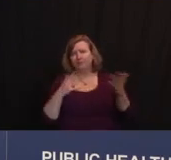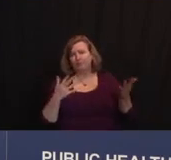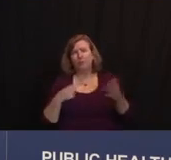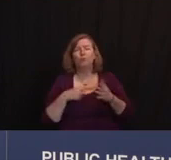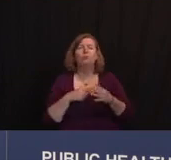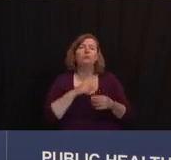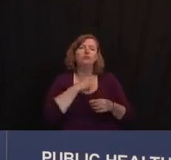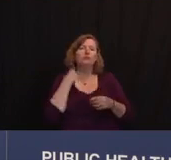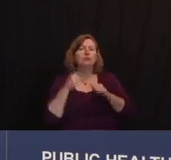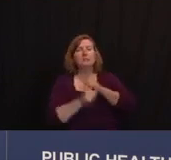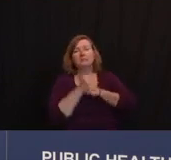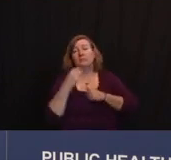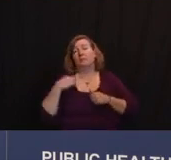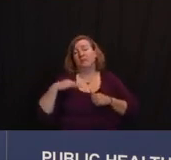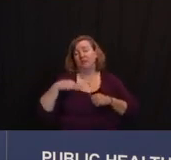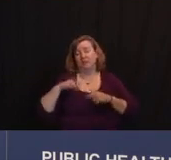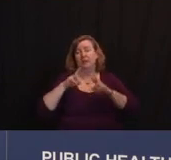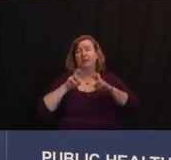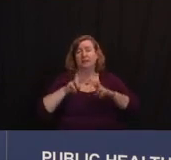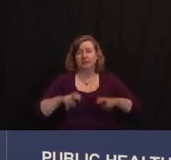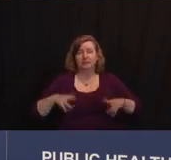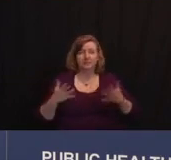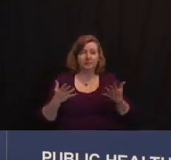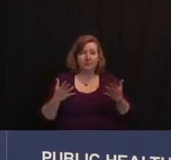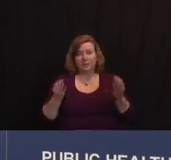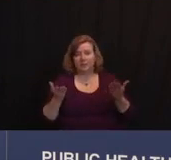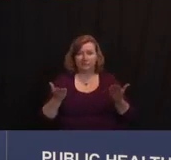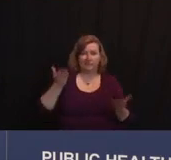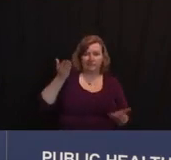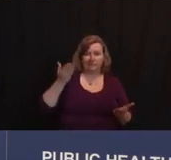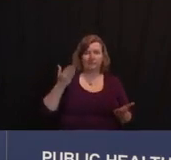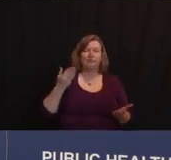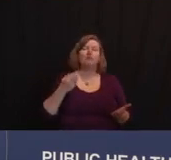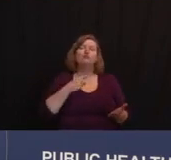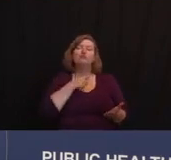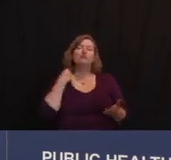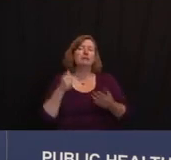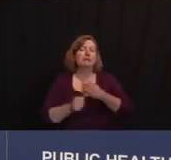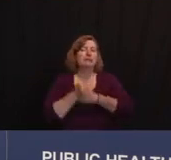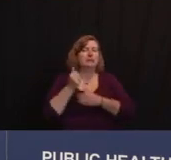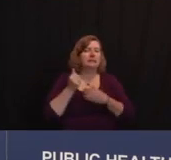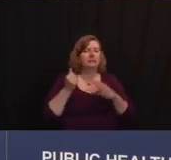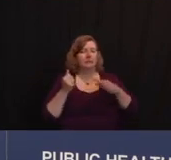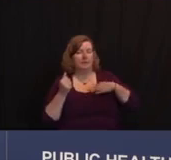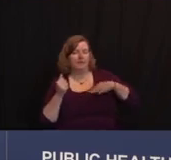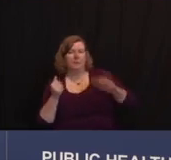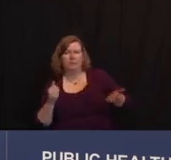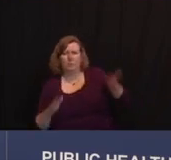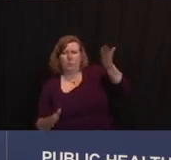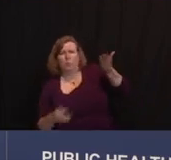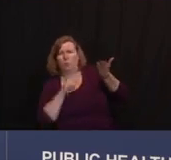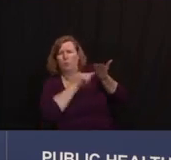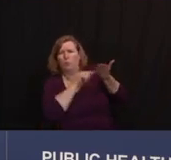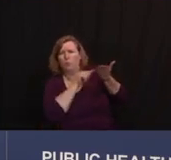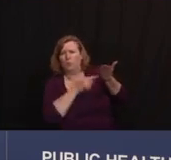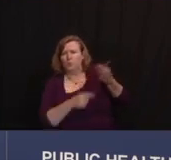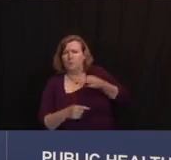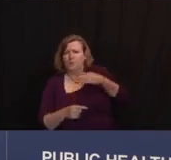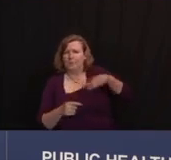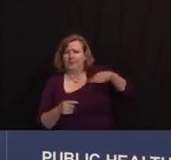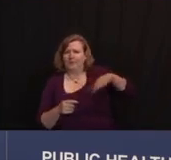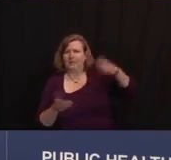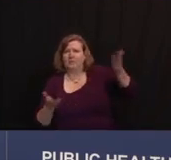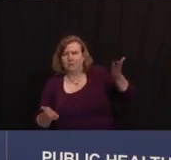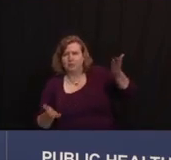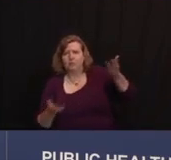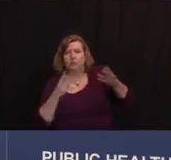other databases to see whether there are other cases that have been missed, and that's what they're going to be looking for. Are there other cases other than